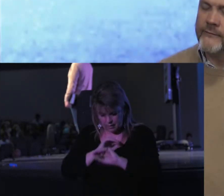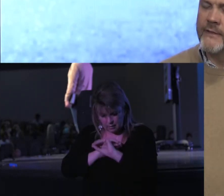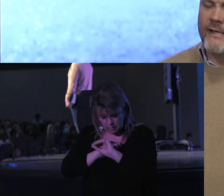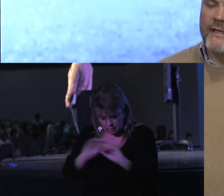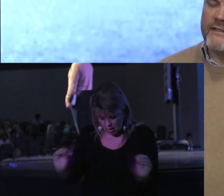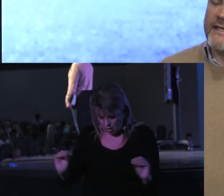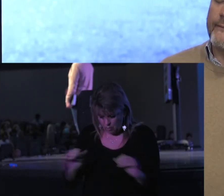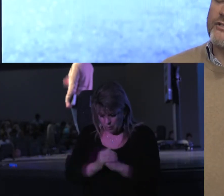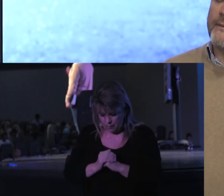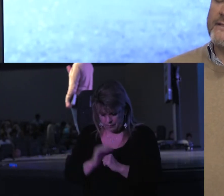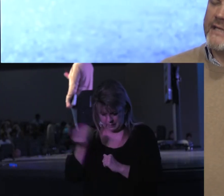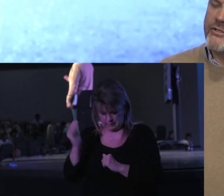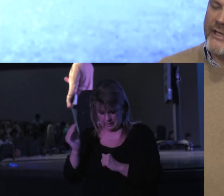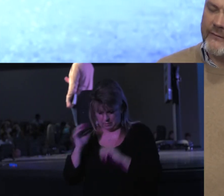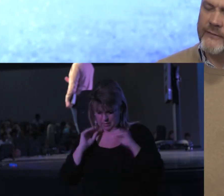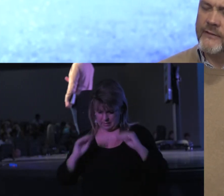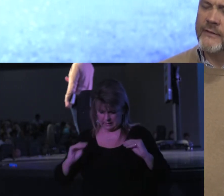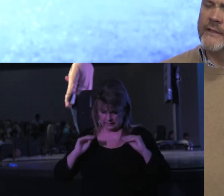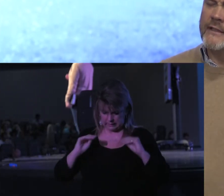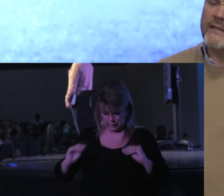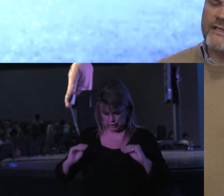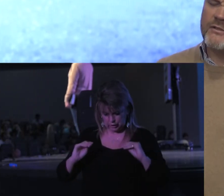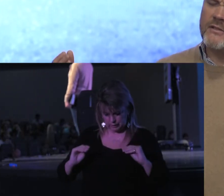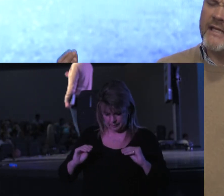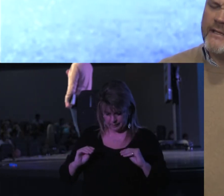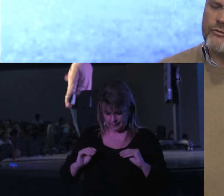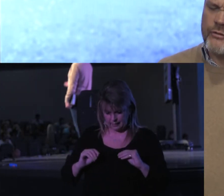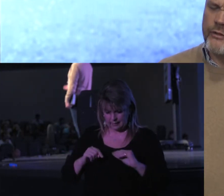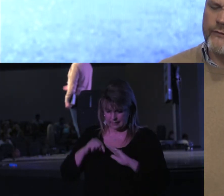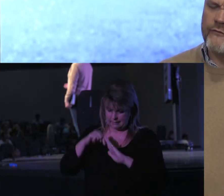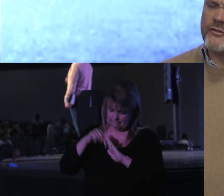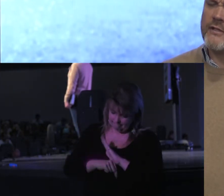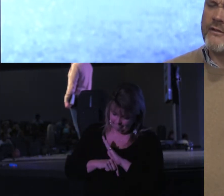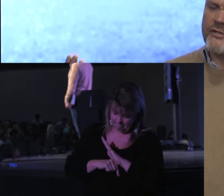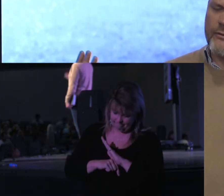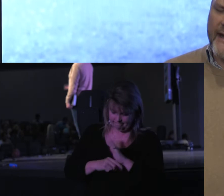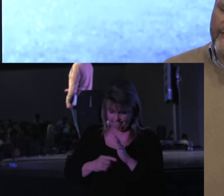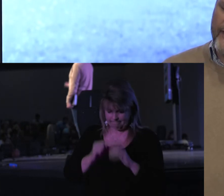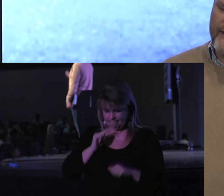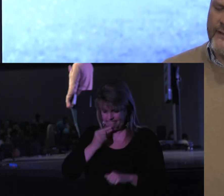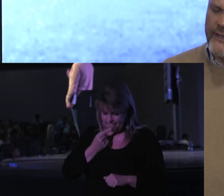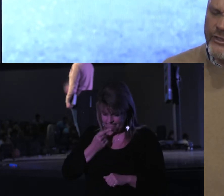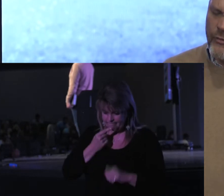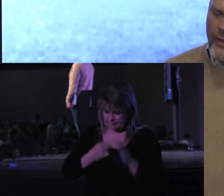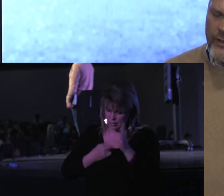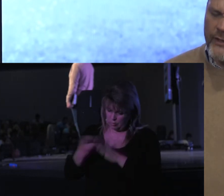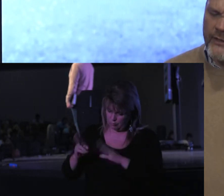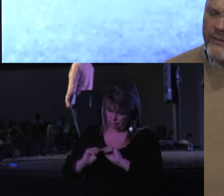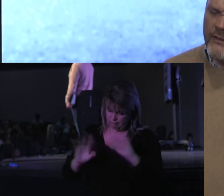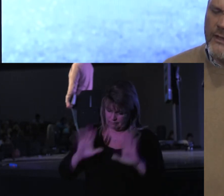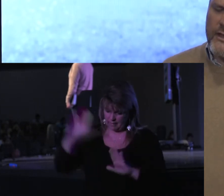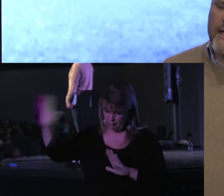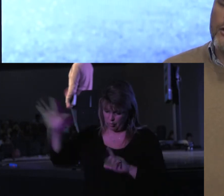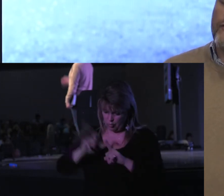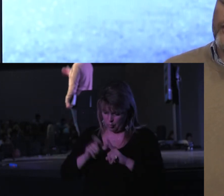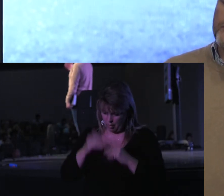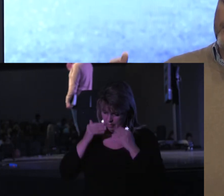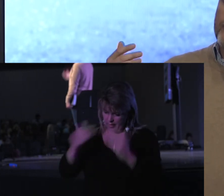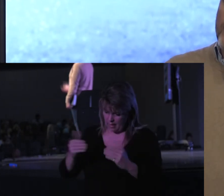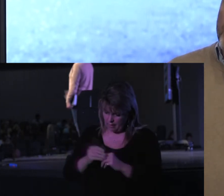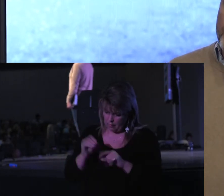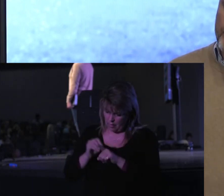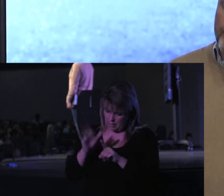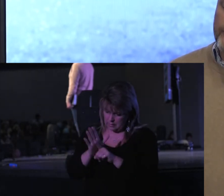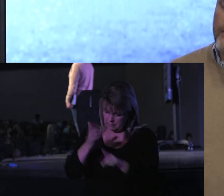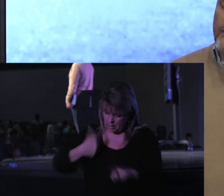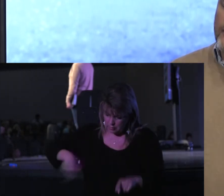no one seems to be teaching these deep truths that are so evident in your word. Thank you for